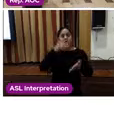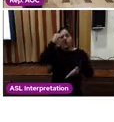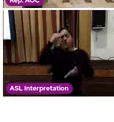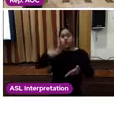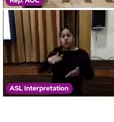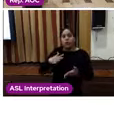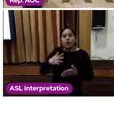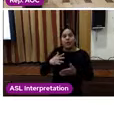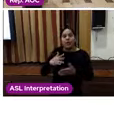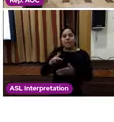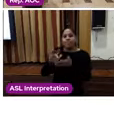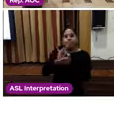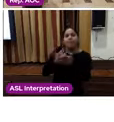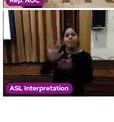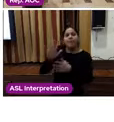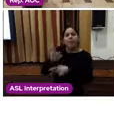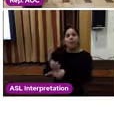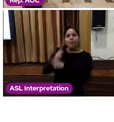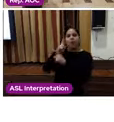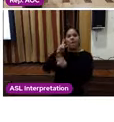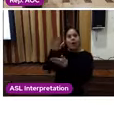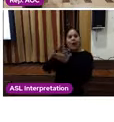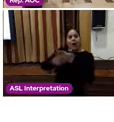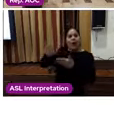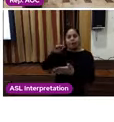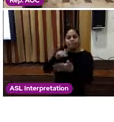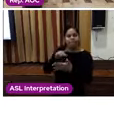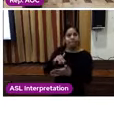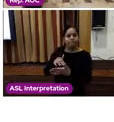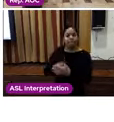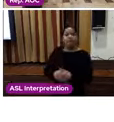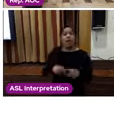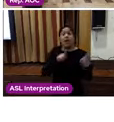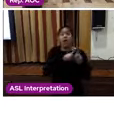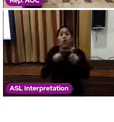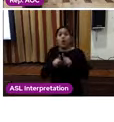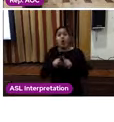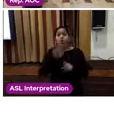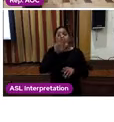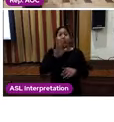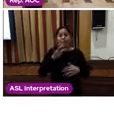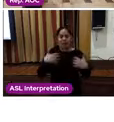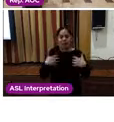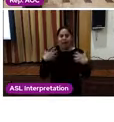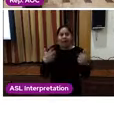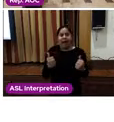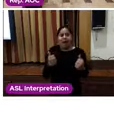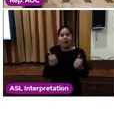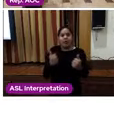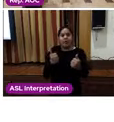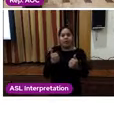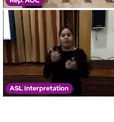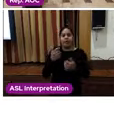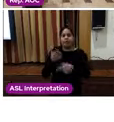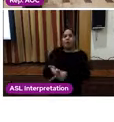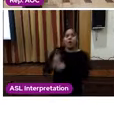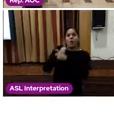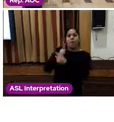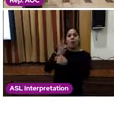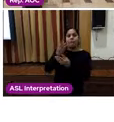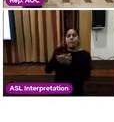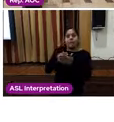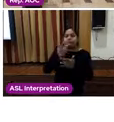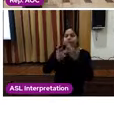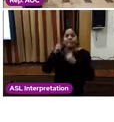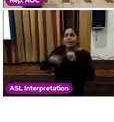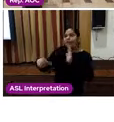important priority. And then also, if you have medical debt, there was a change made by the Biden administration in the last